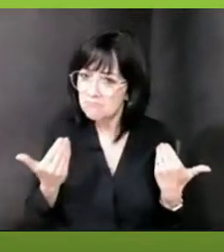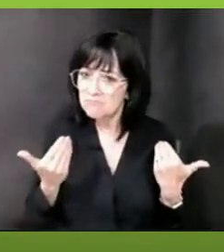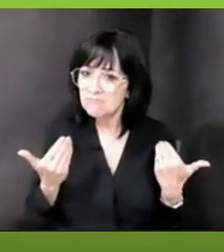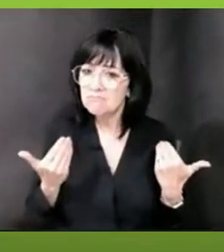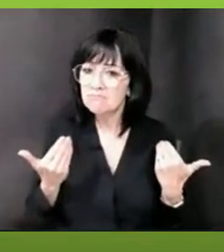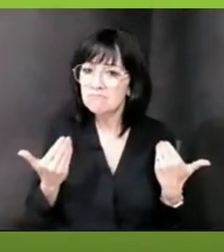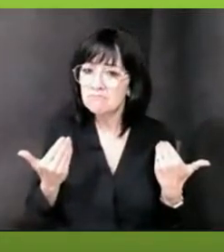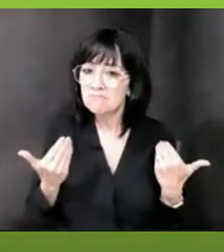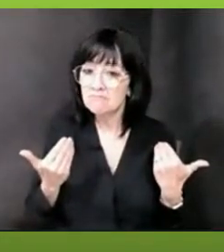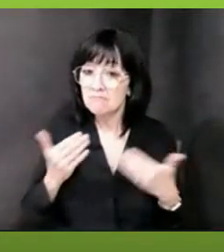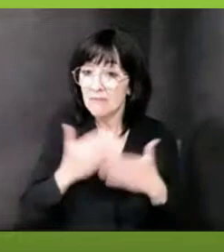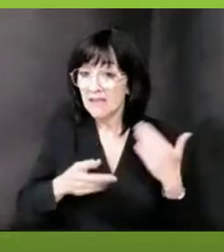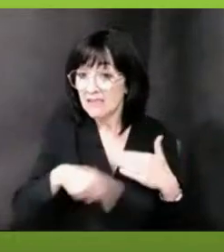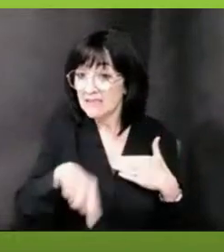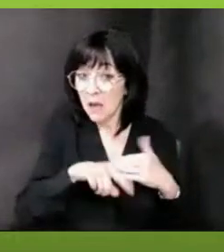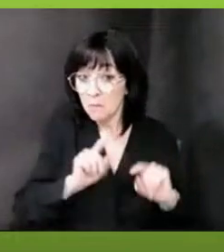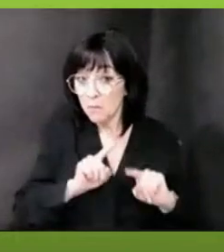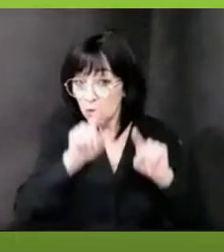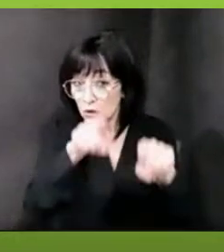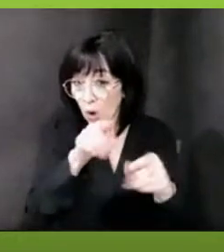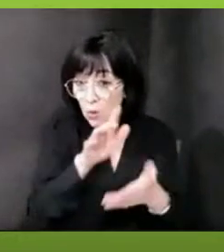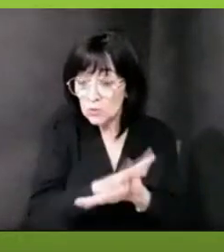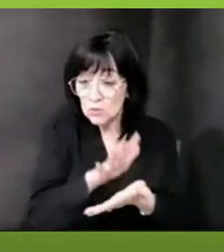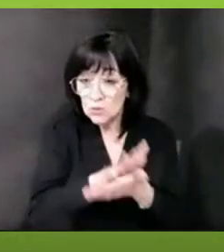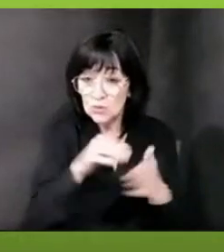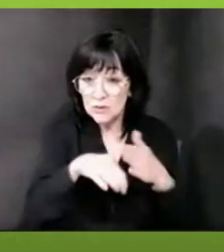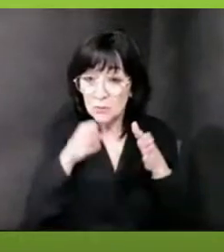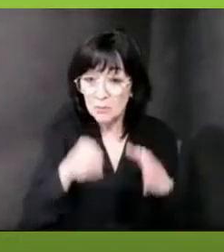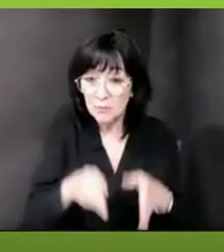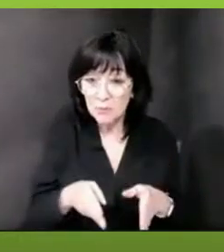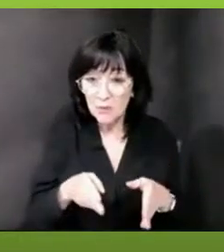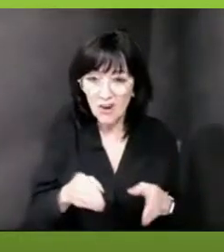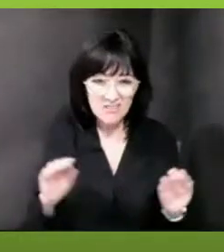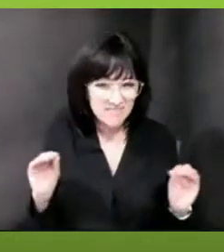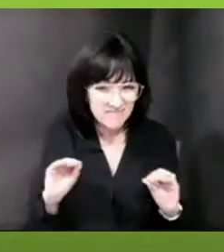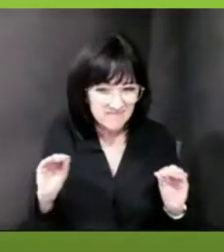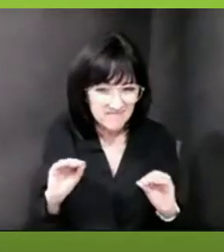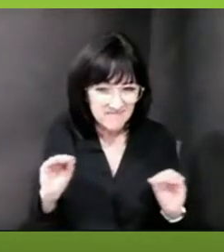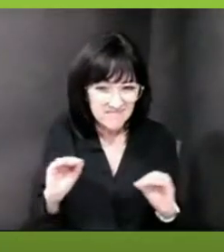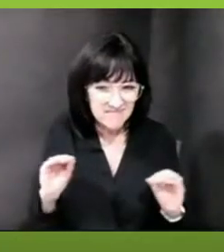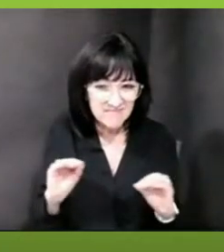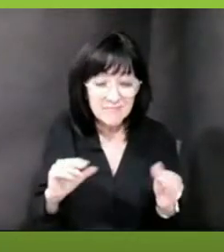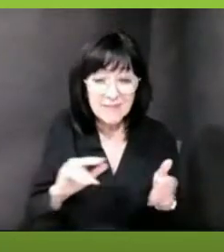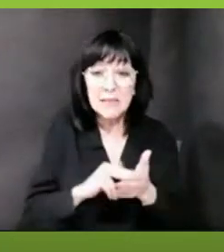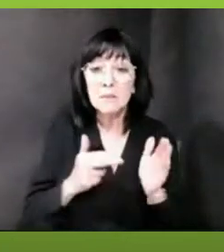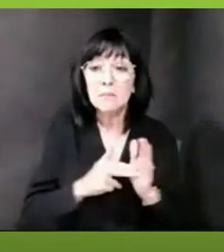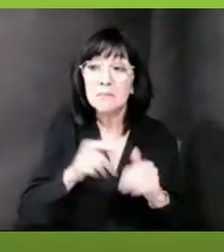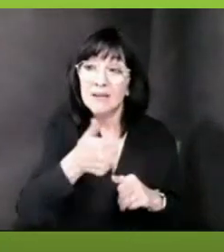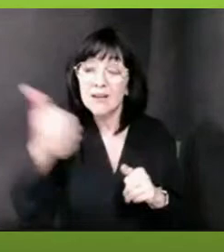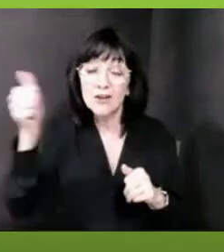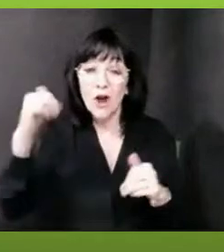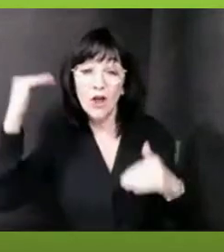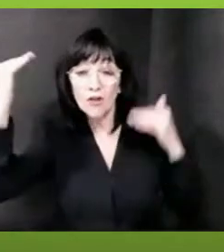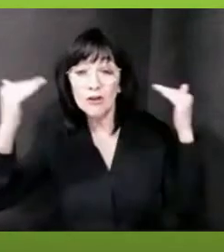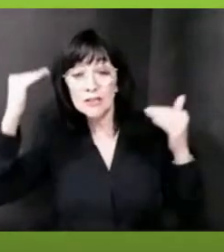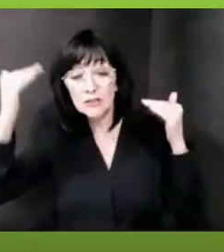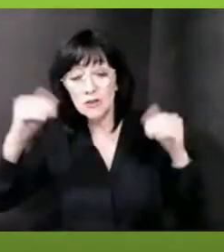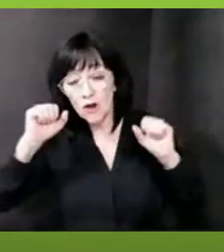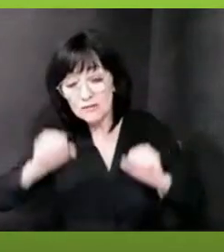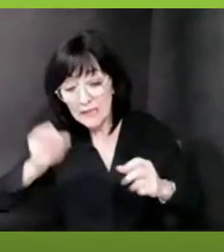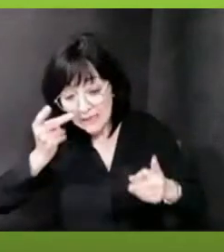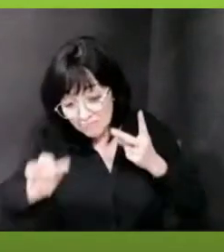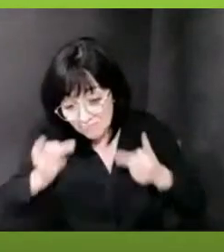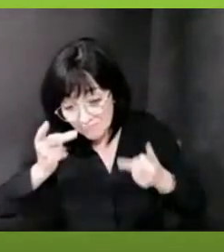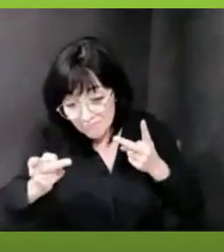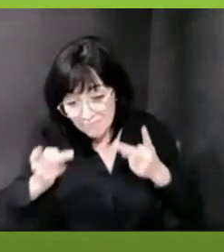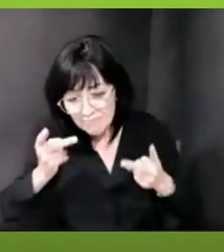not necessarily attending school in person, may have not had an in-person well check visit, where often pediatricians do a great job